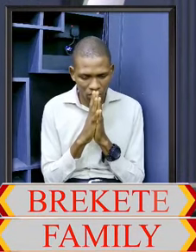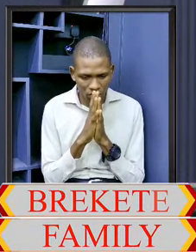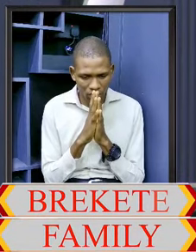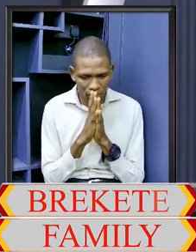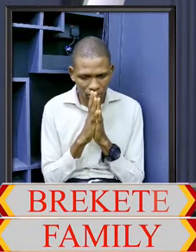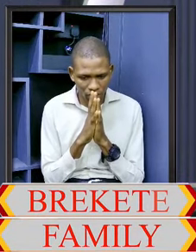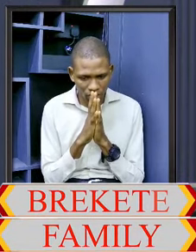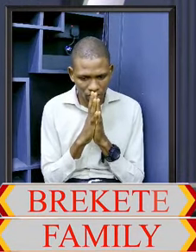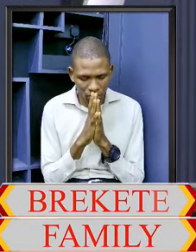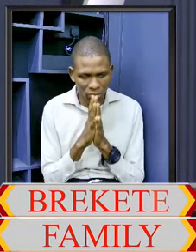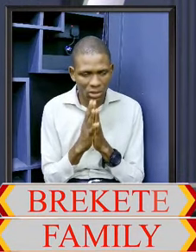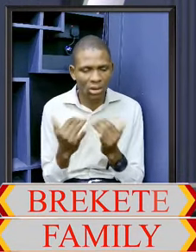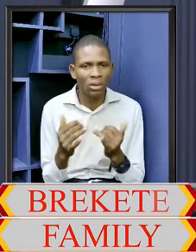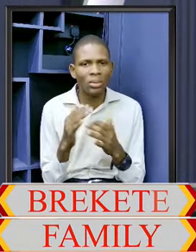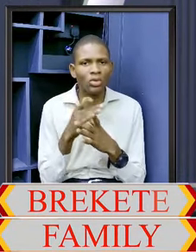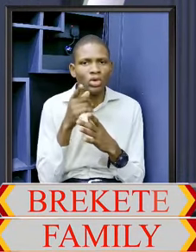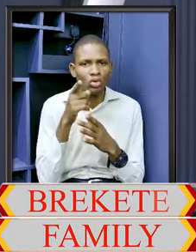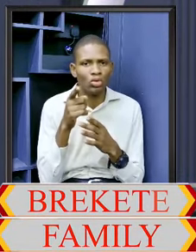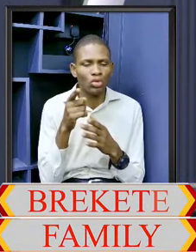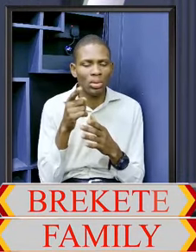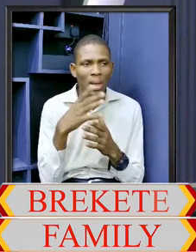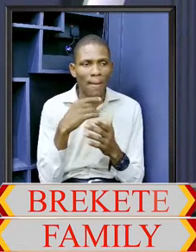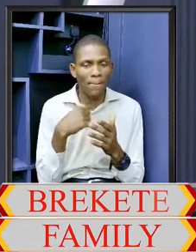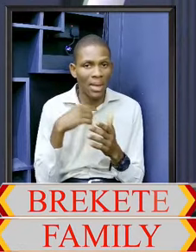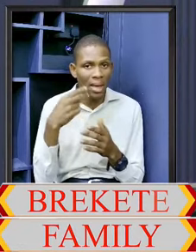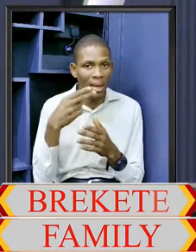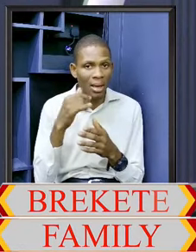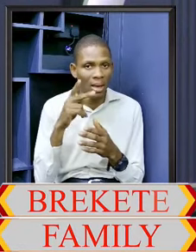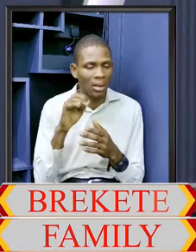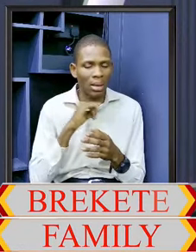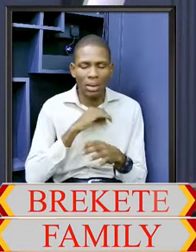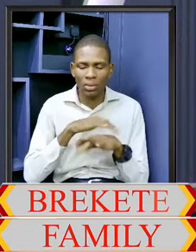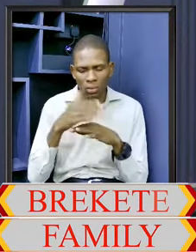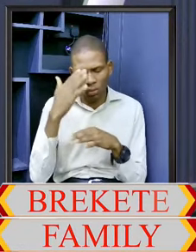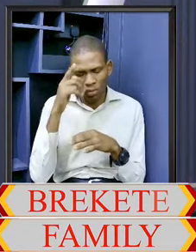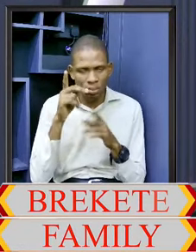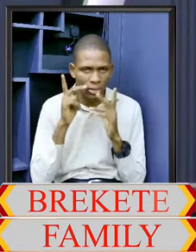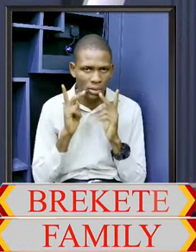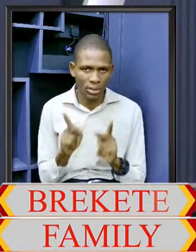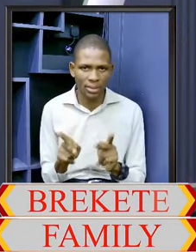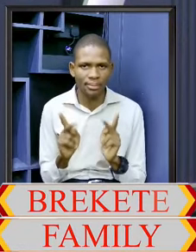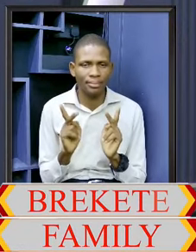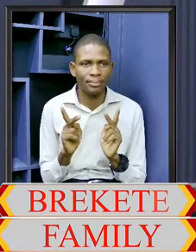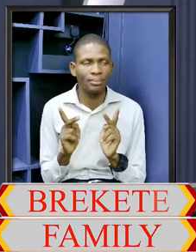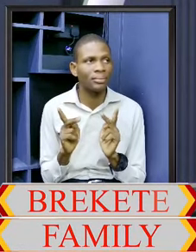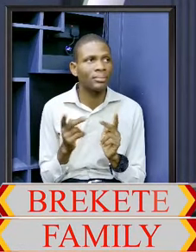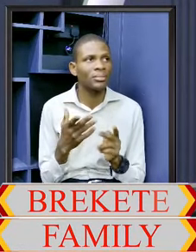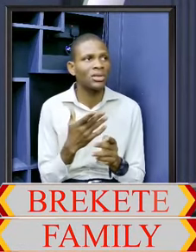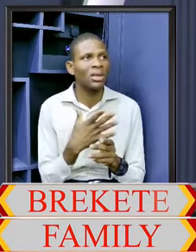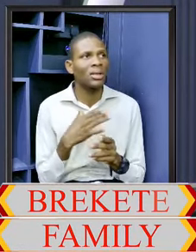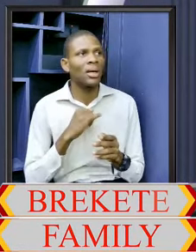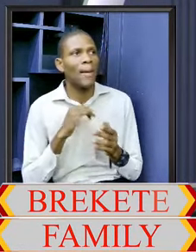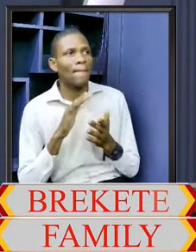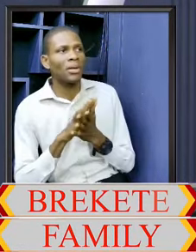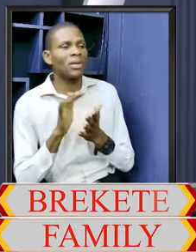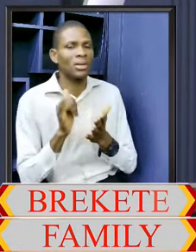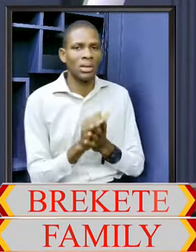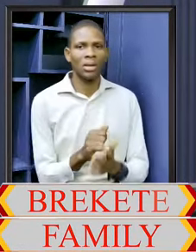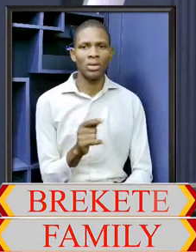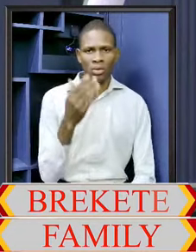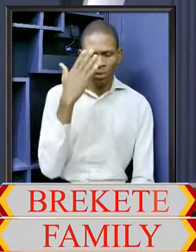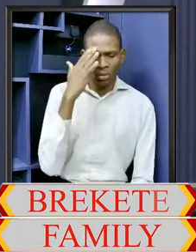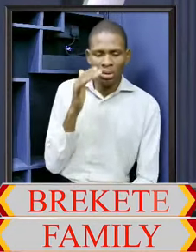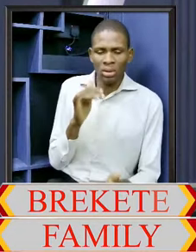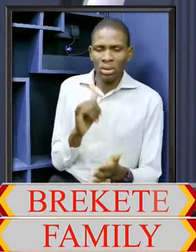pay. Between me and you, Aaron, I don't know you personally. And I believe, say, you know, sir, I don't know